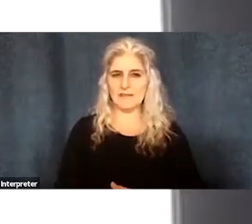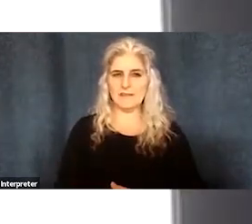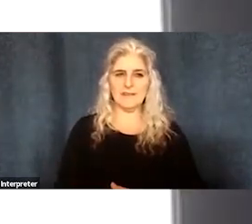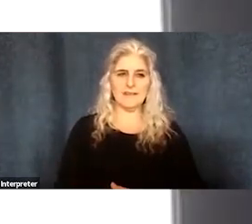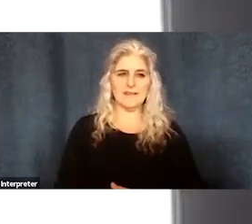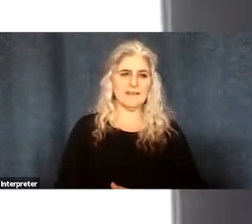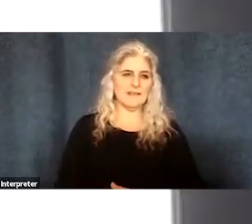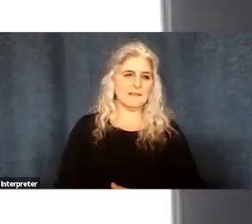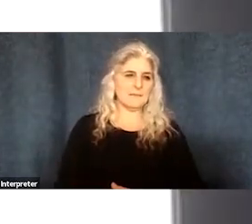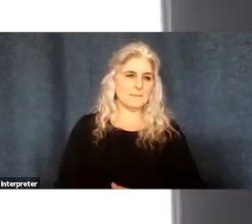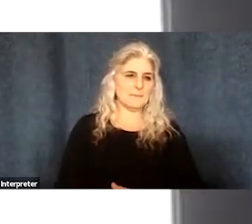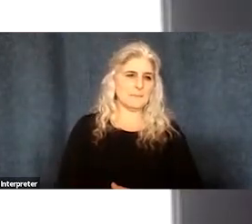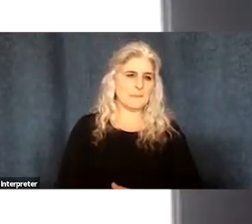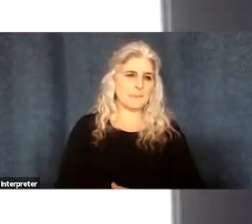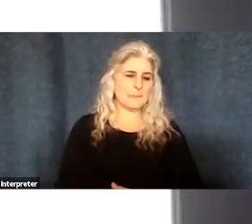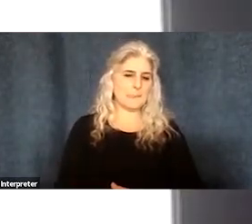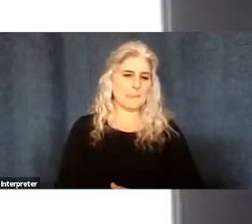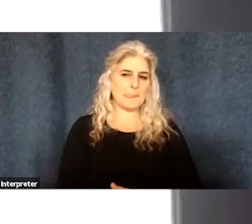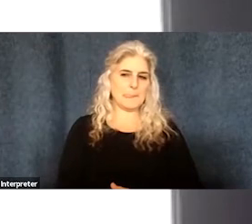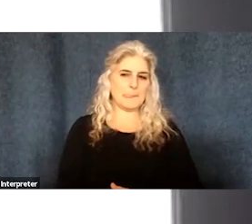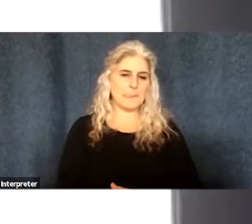battle. And so we have,